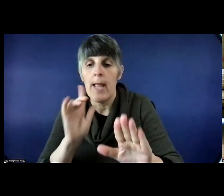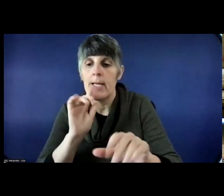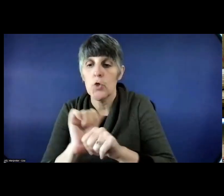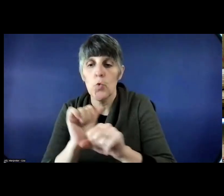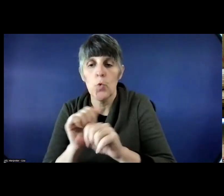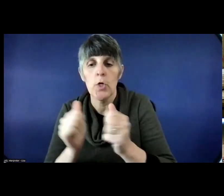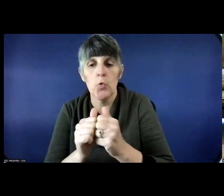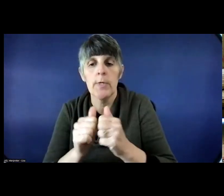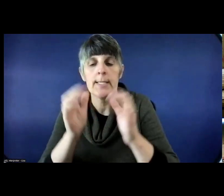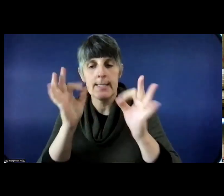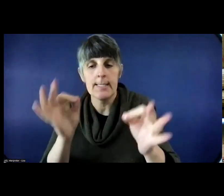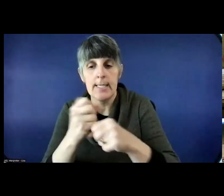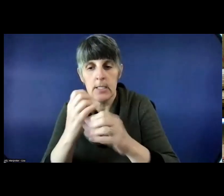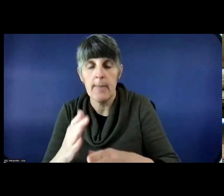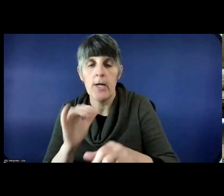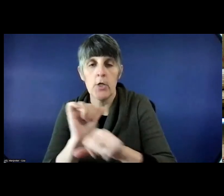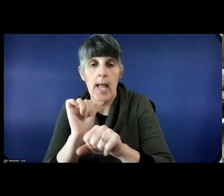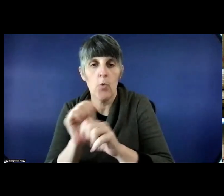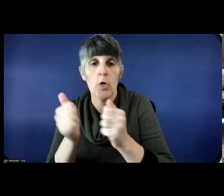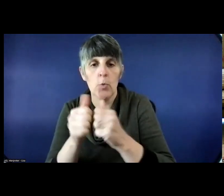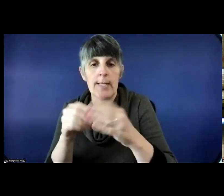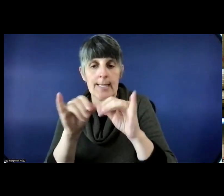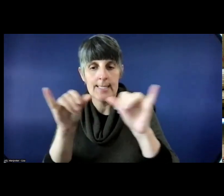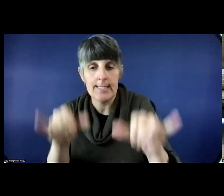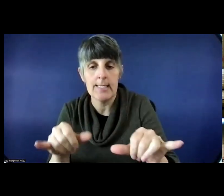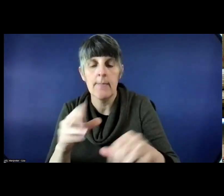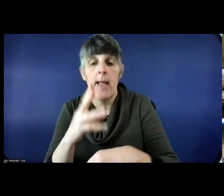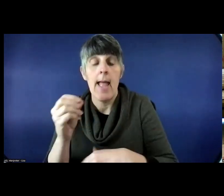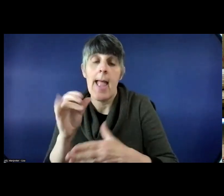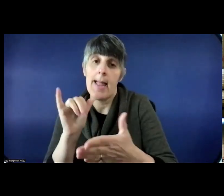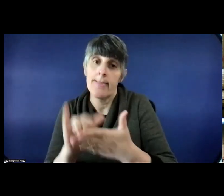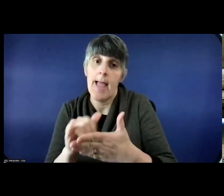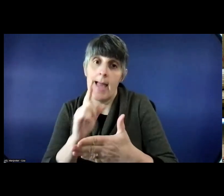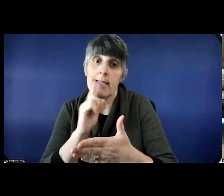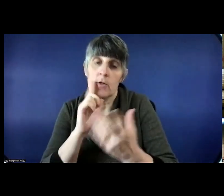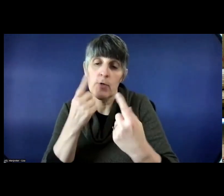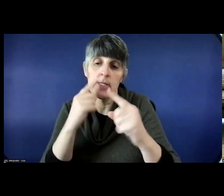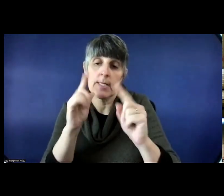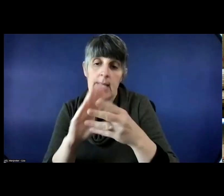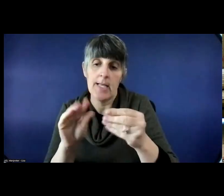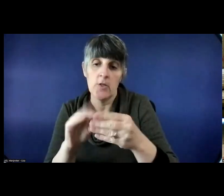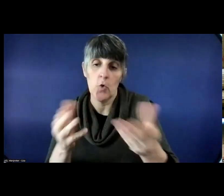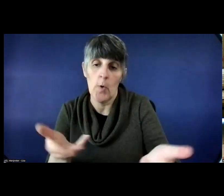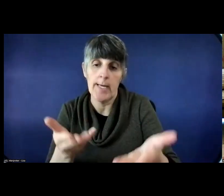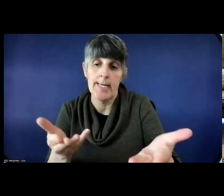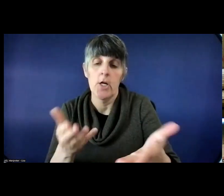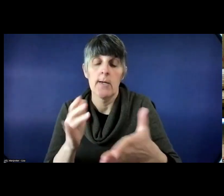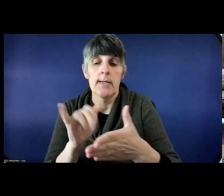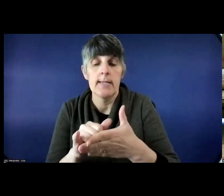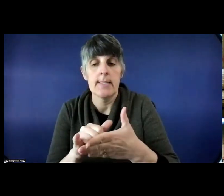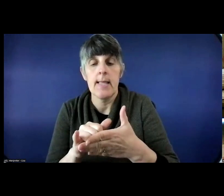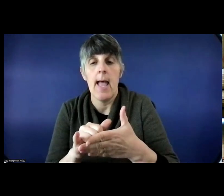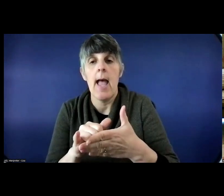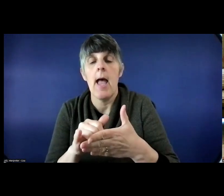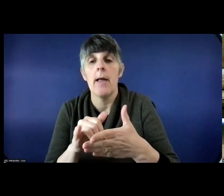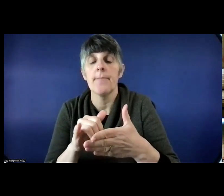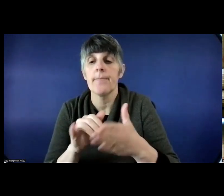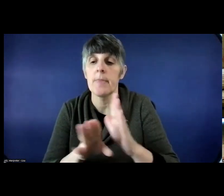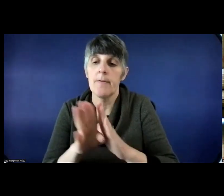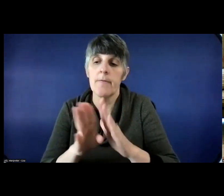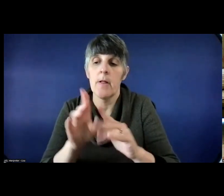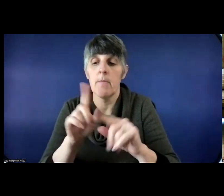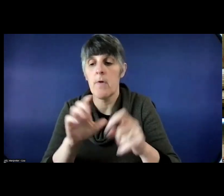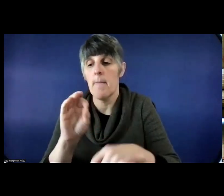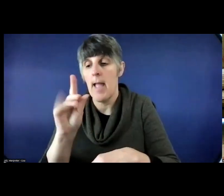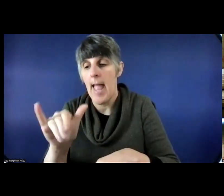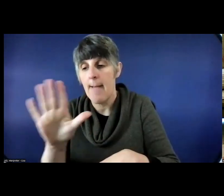with decision makers and work within the system. And that is the real success story here, is that born out of